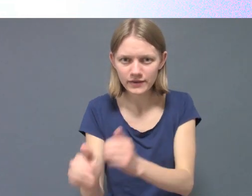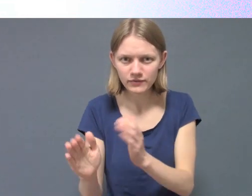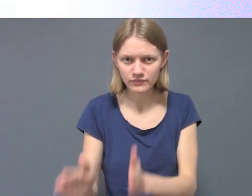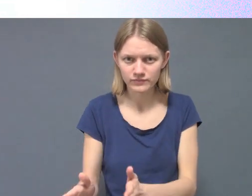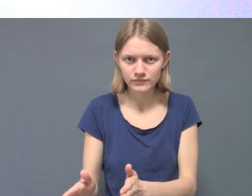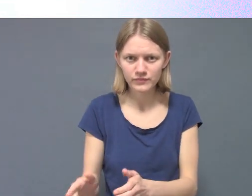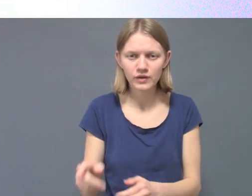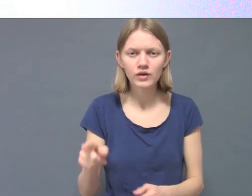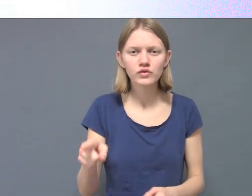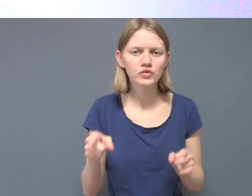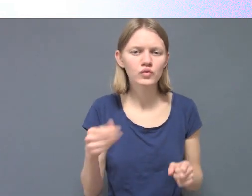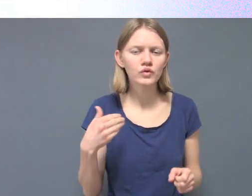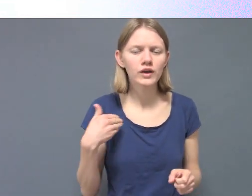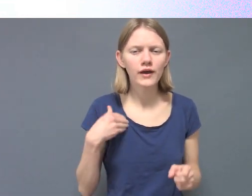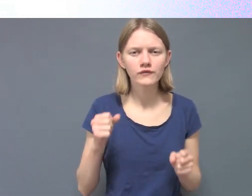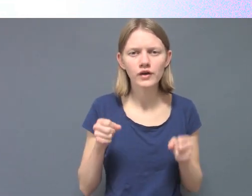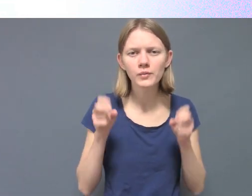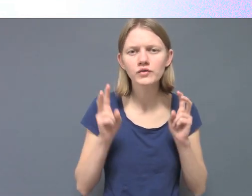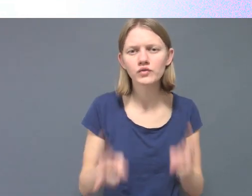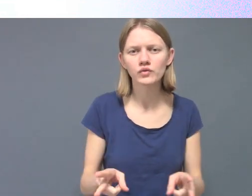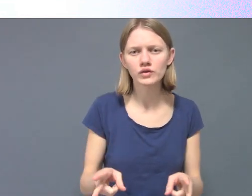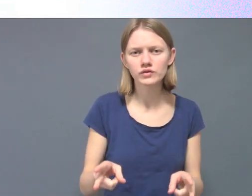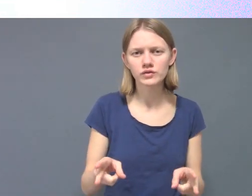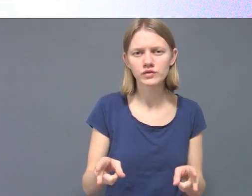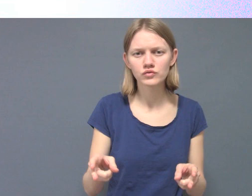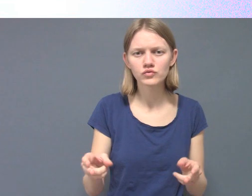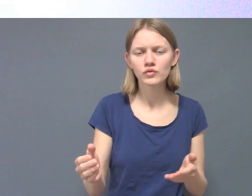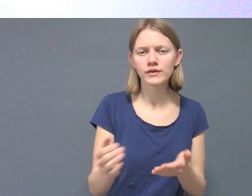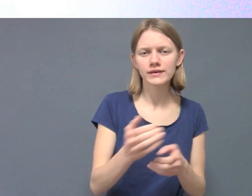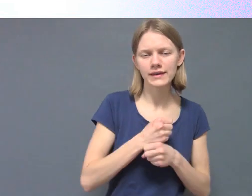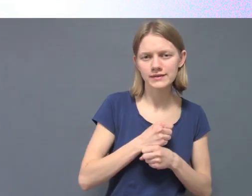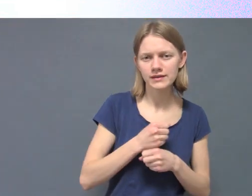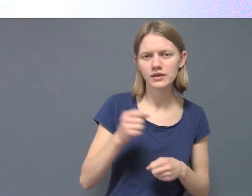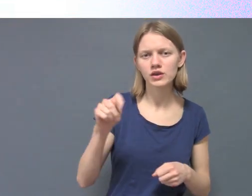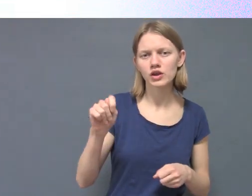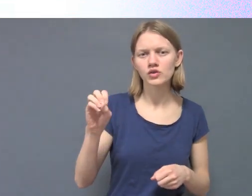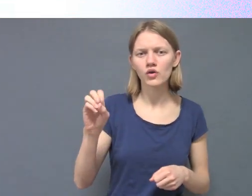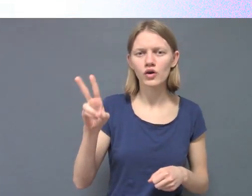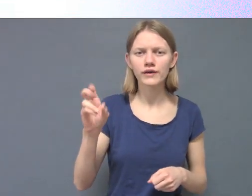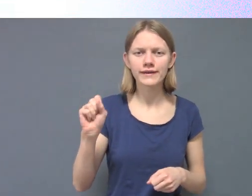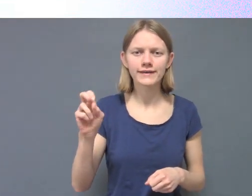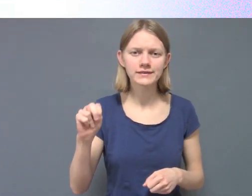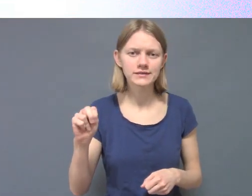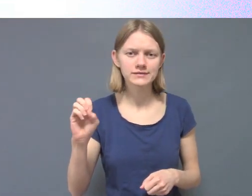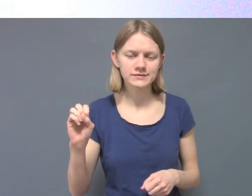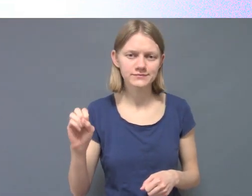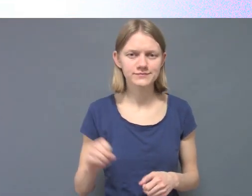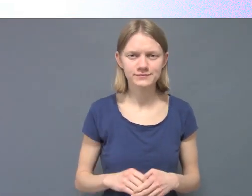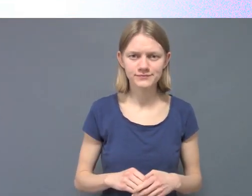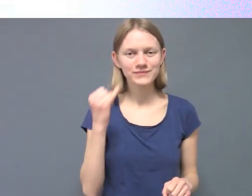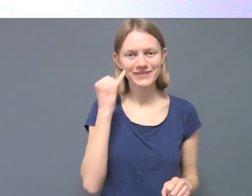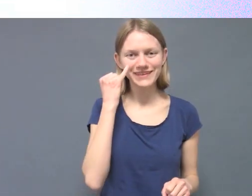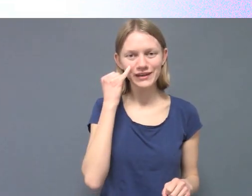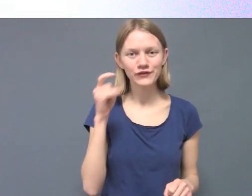Mina tokenomics, we will see that there are still a lot of opportunities to receive Mina tokens, such as to become a community leader or to